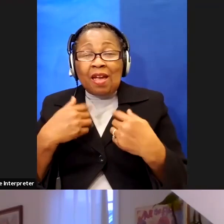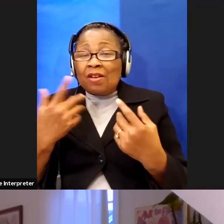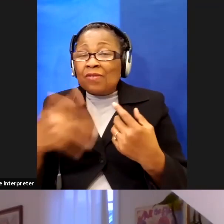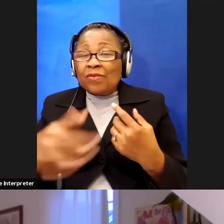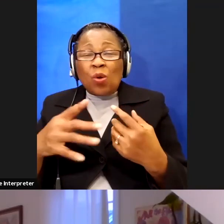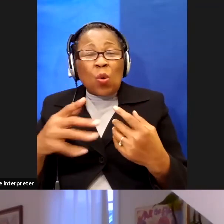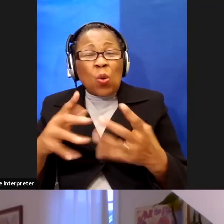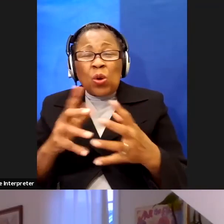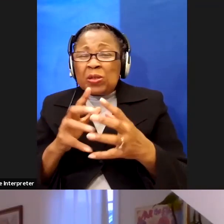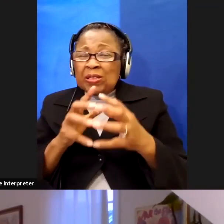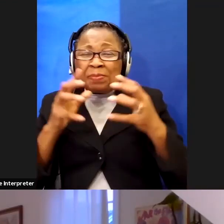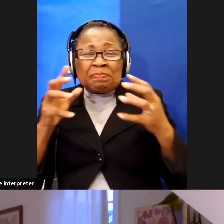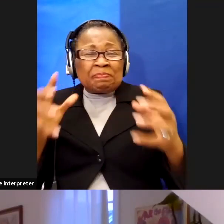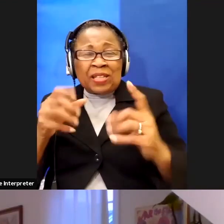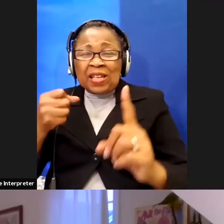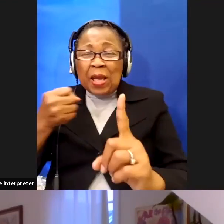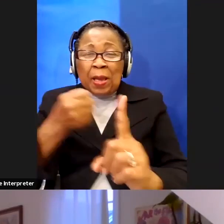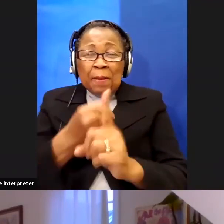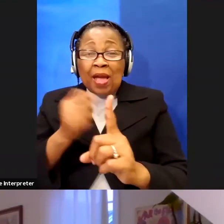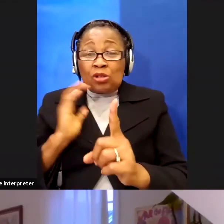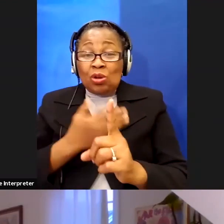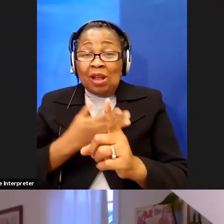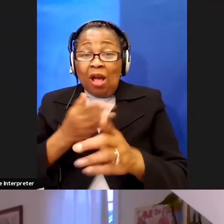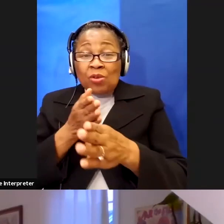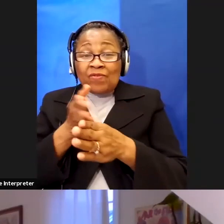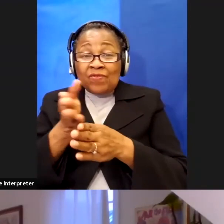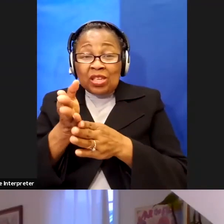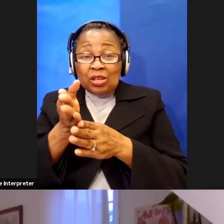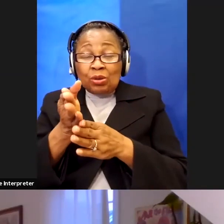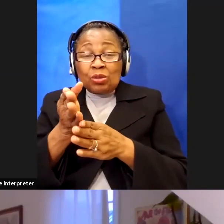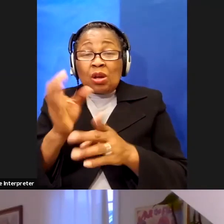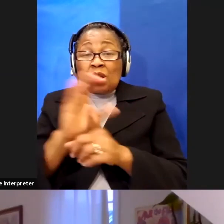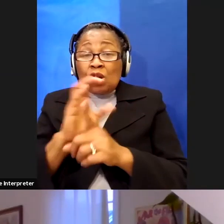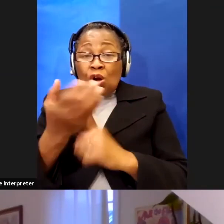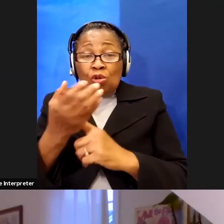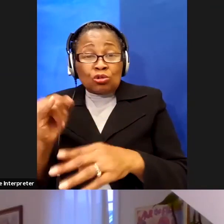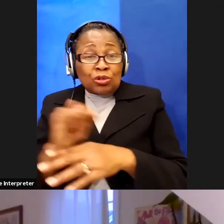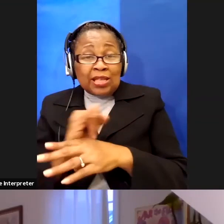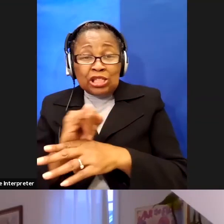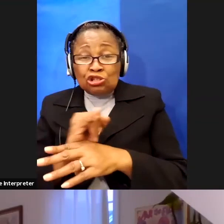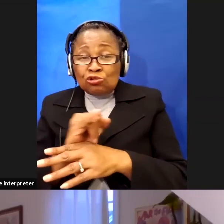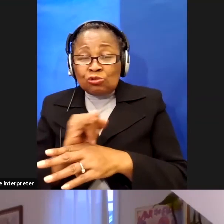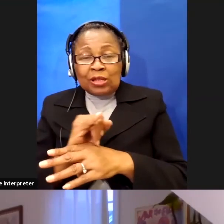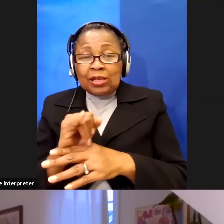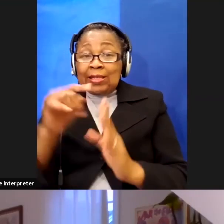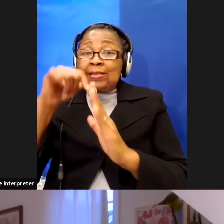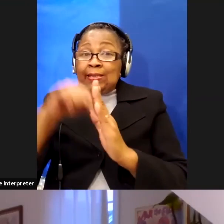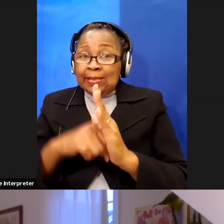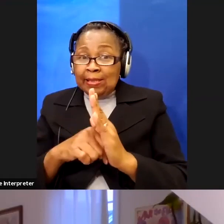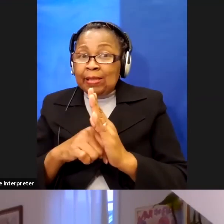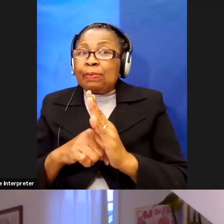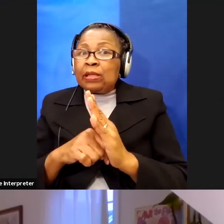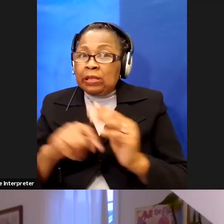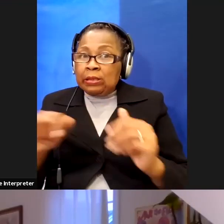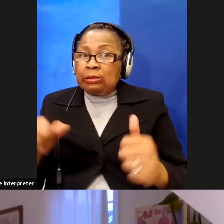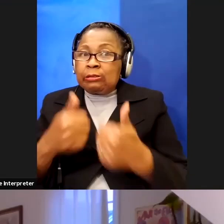impact on our field. The cultural industry is deeply challenged by